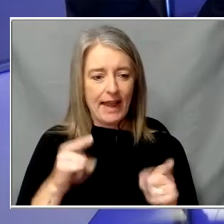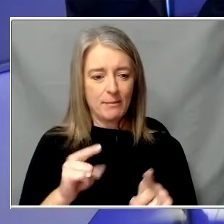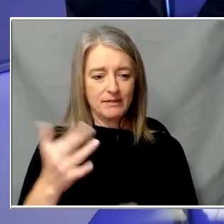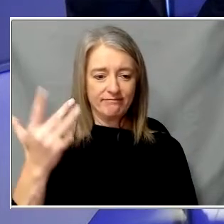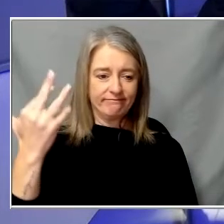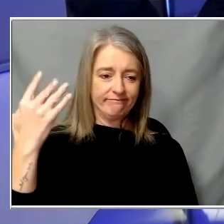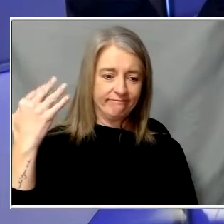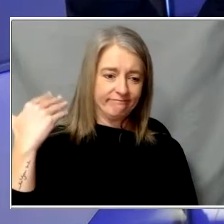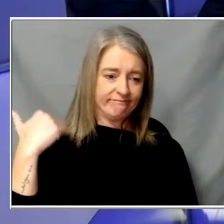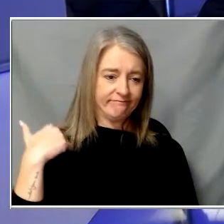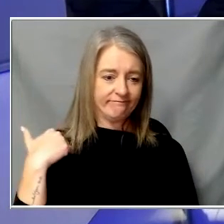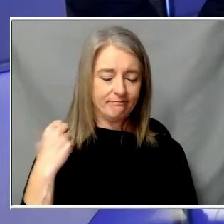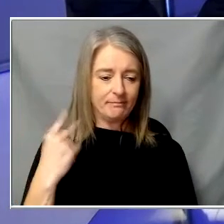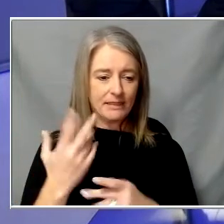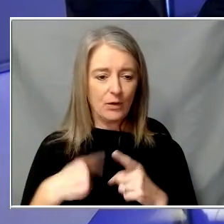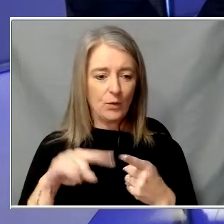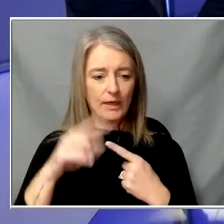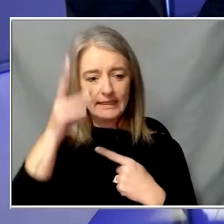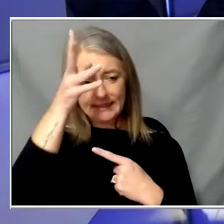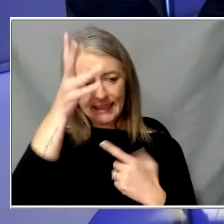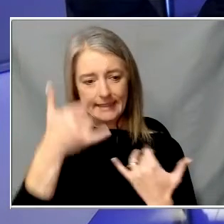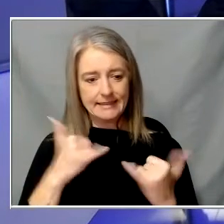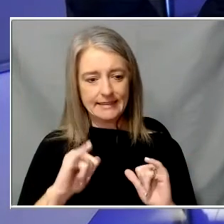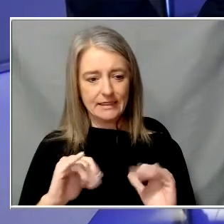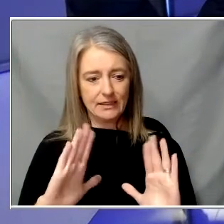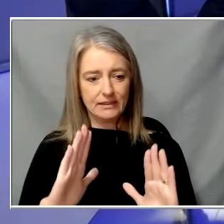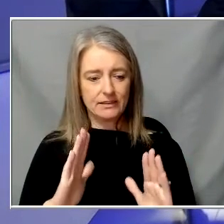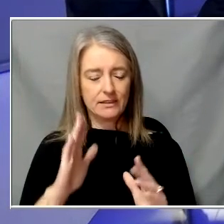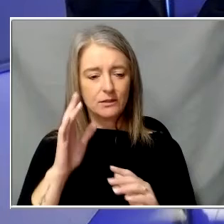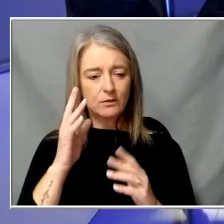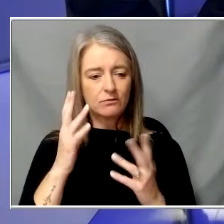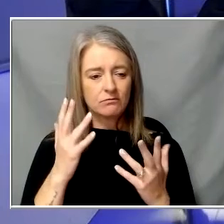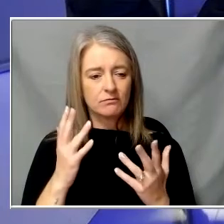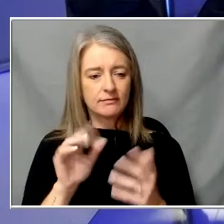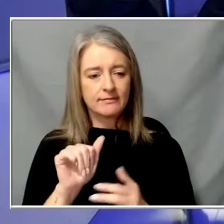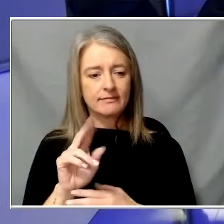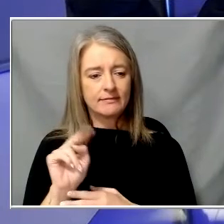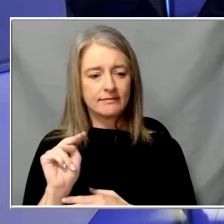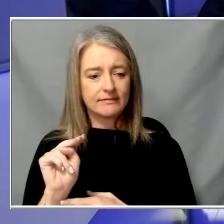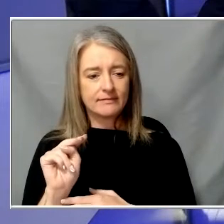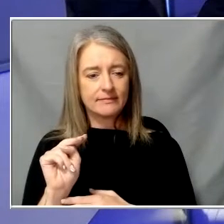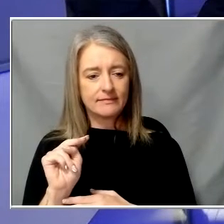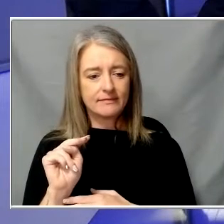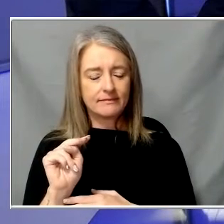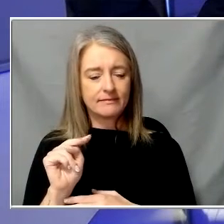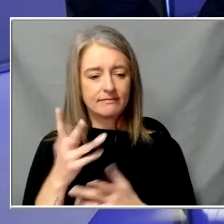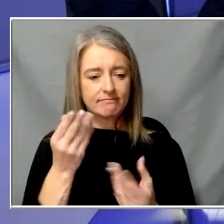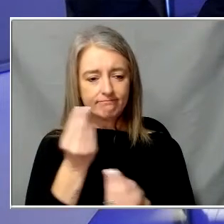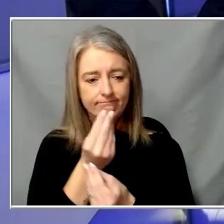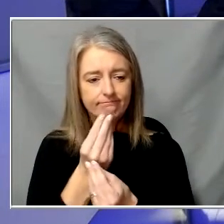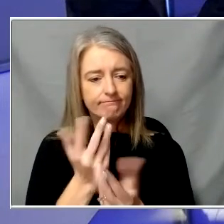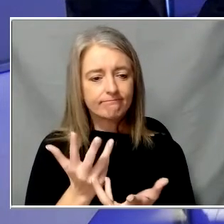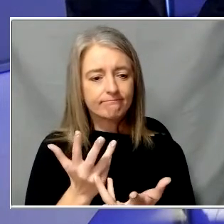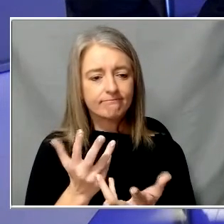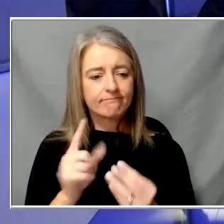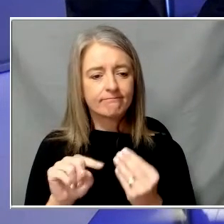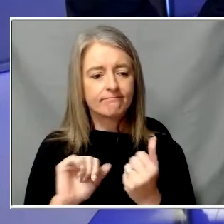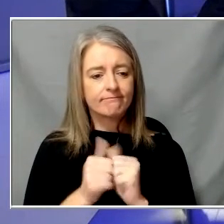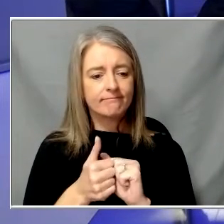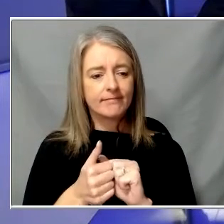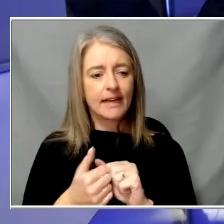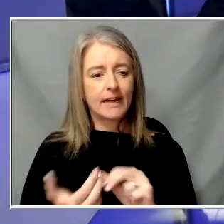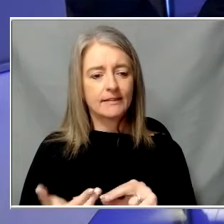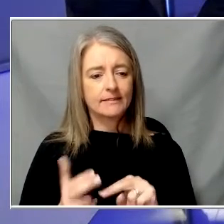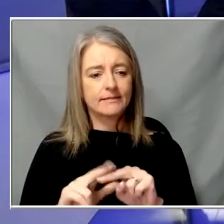when Dad was still here. Just what words of wisdom could we leave Anne with about these advancements and the good that comes from